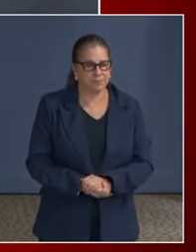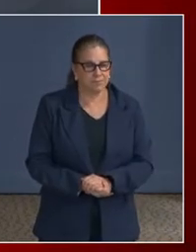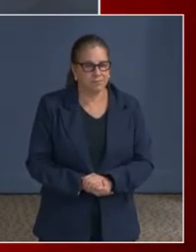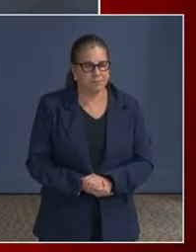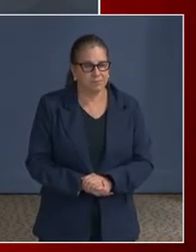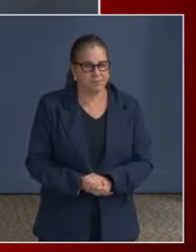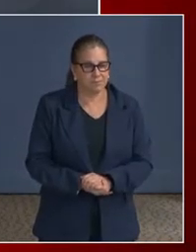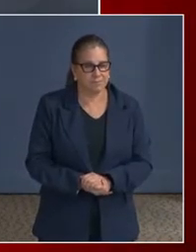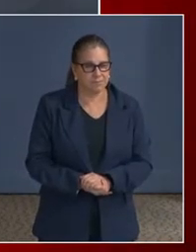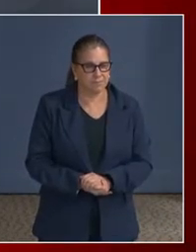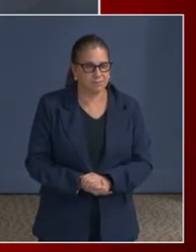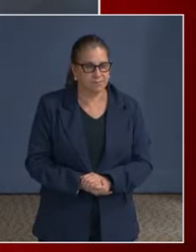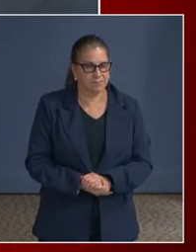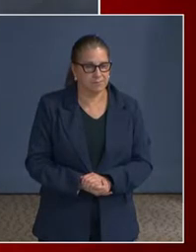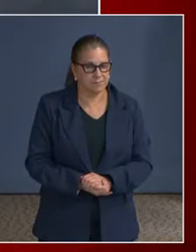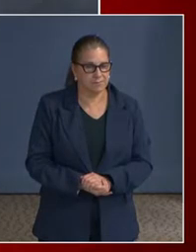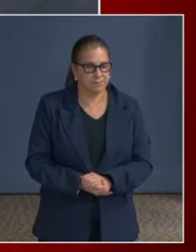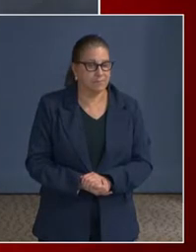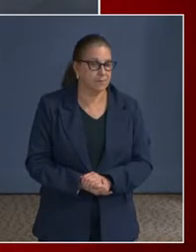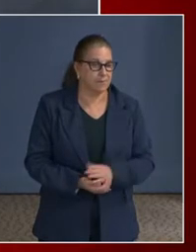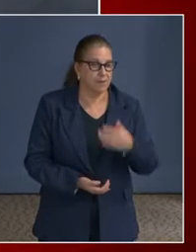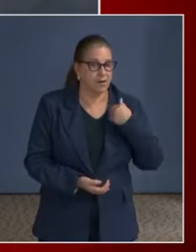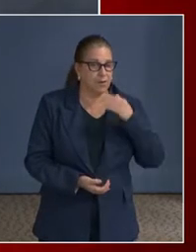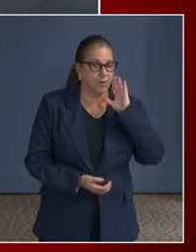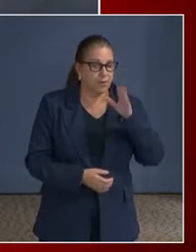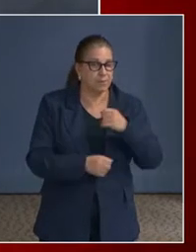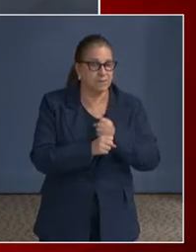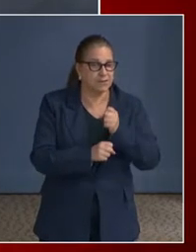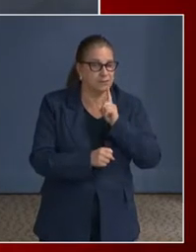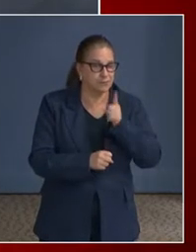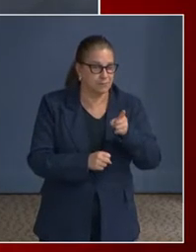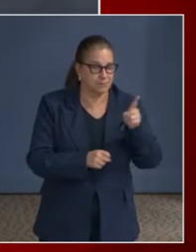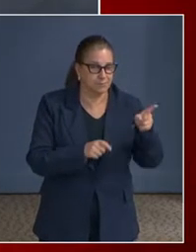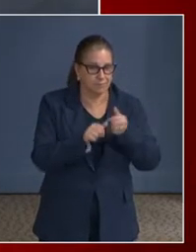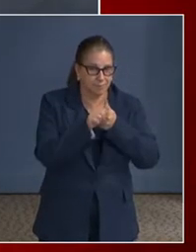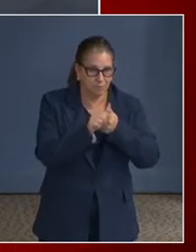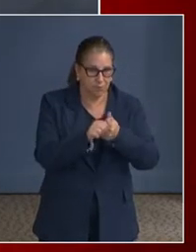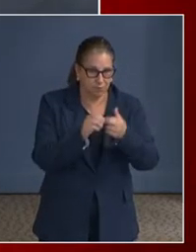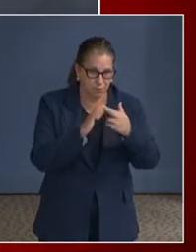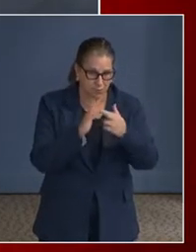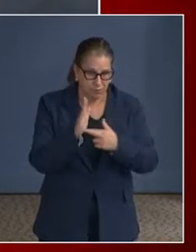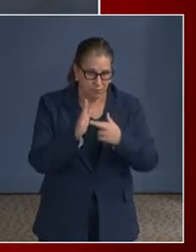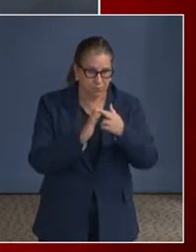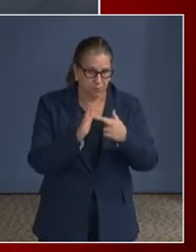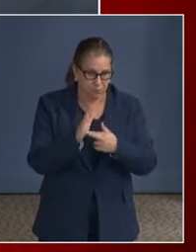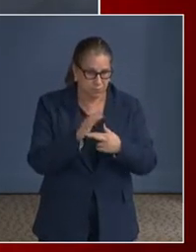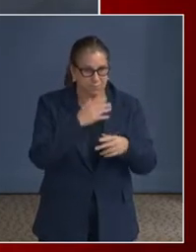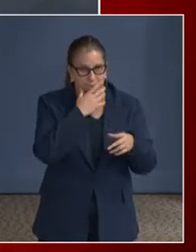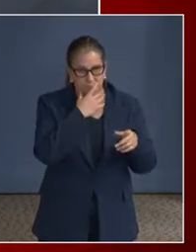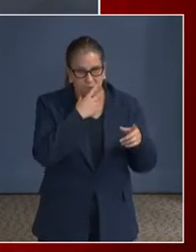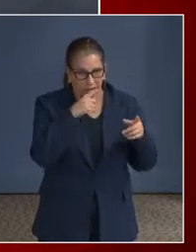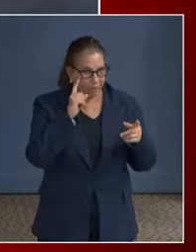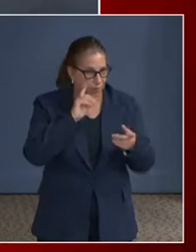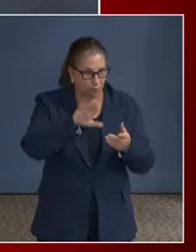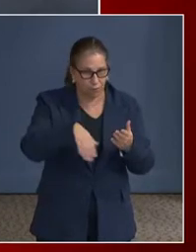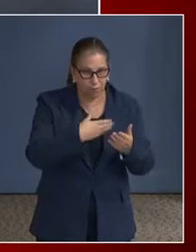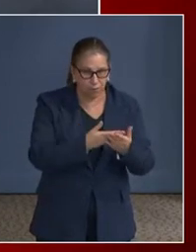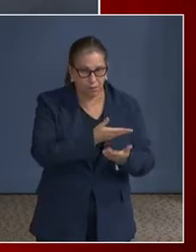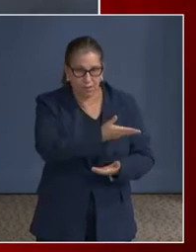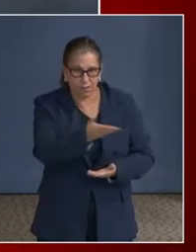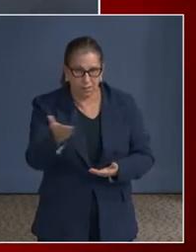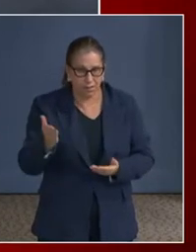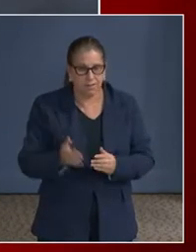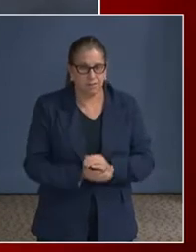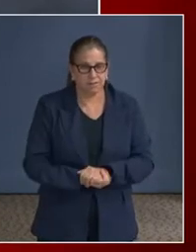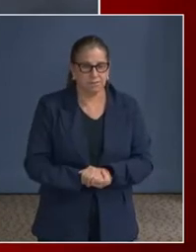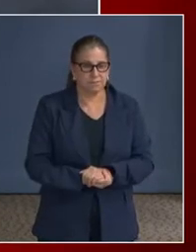some pre-produced segments of the program so that they can, even when they have the live event, they could stay well within